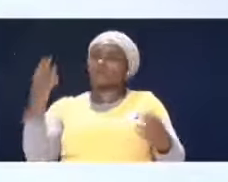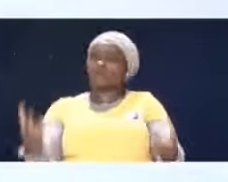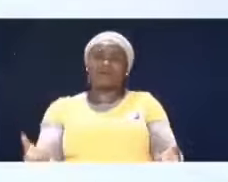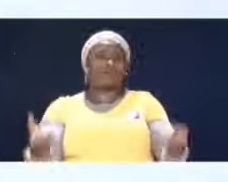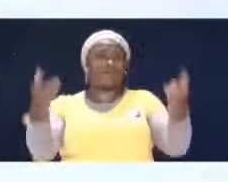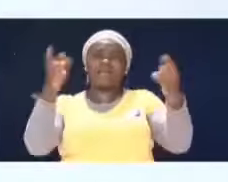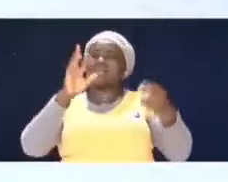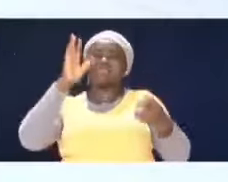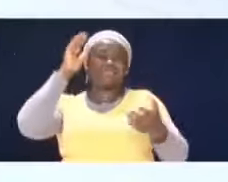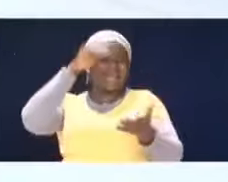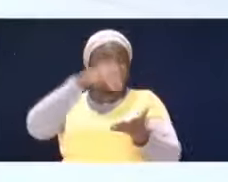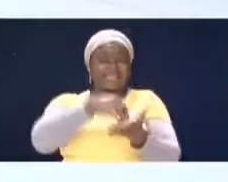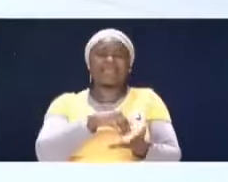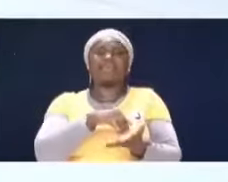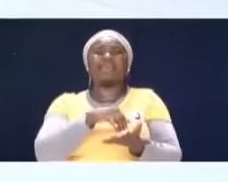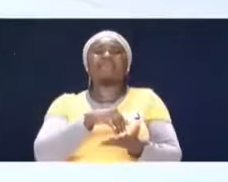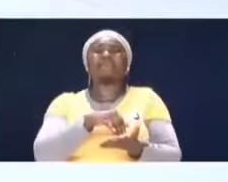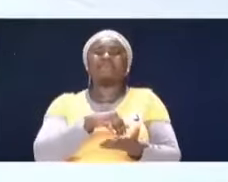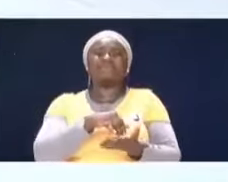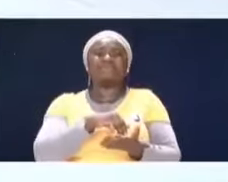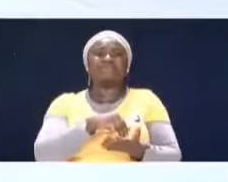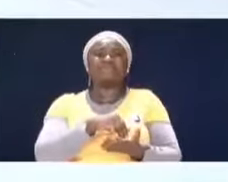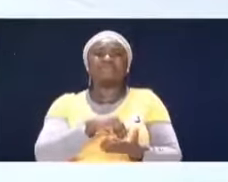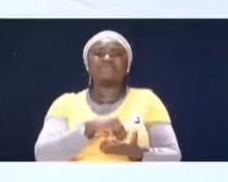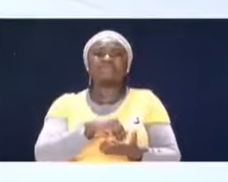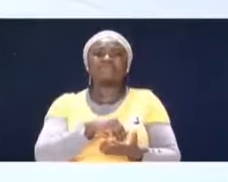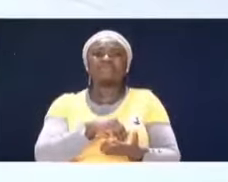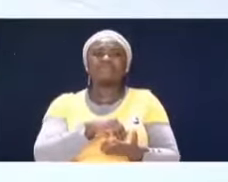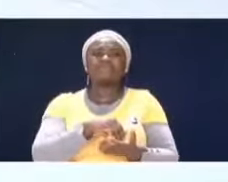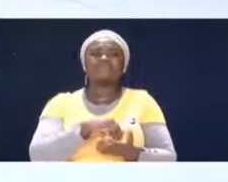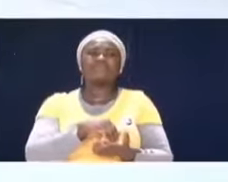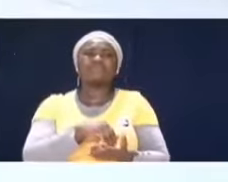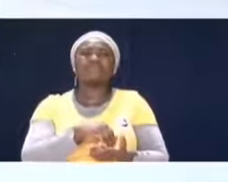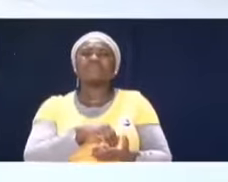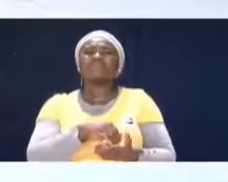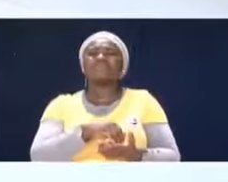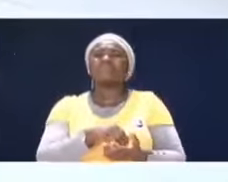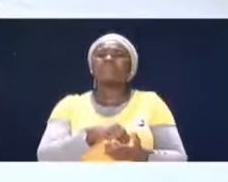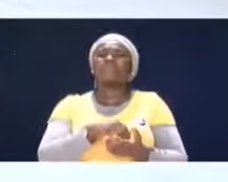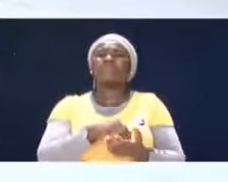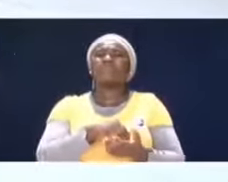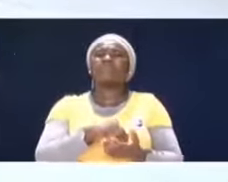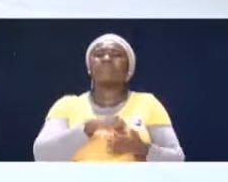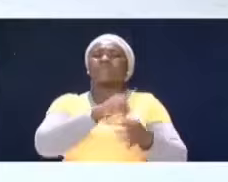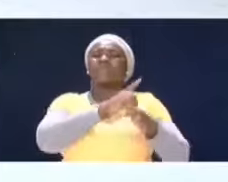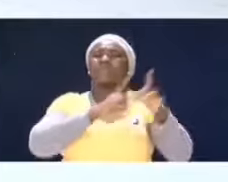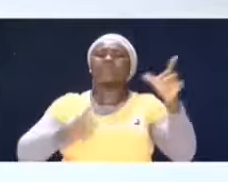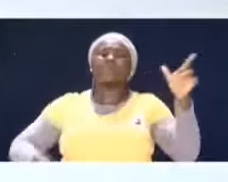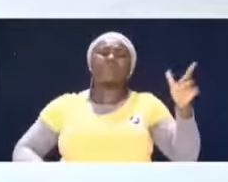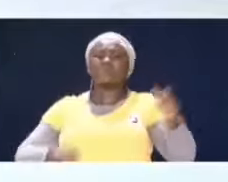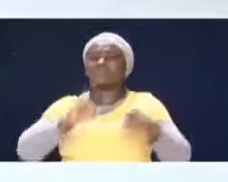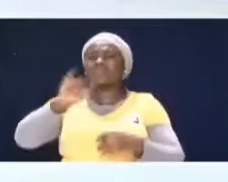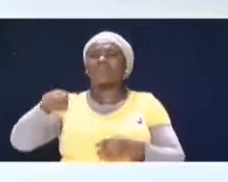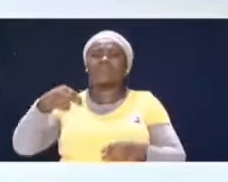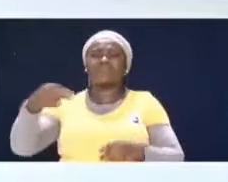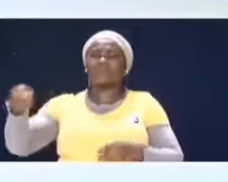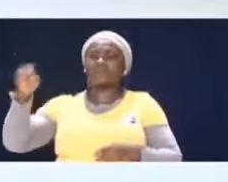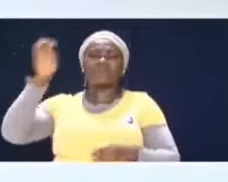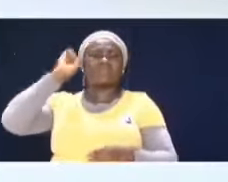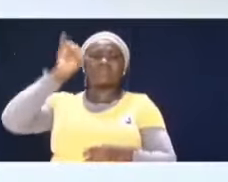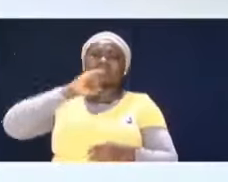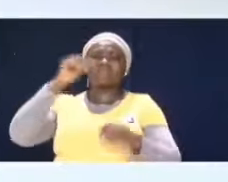bones arising again. God, Jehovah, is